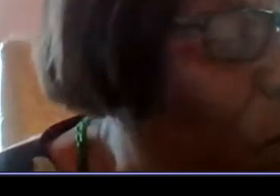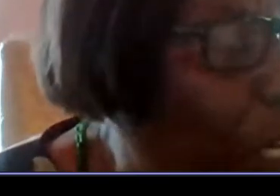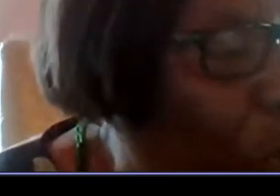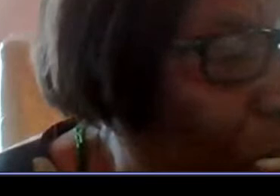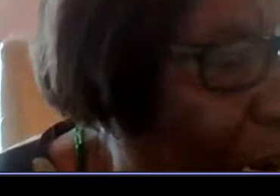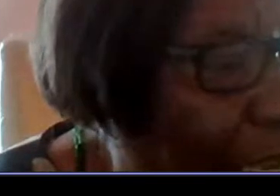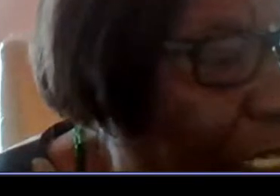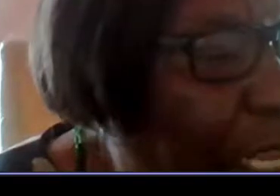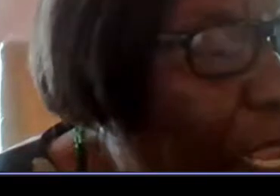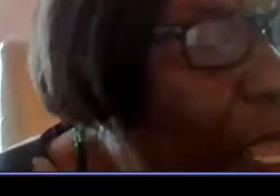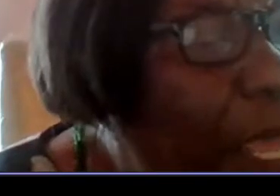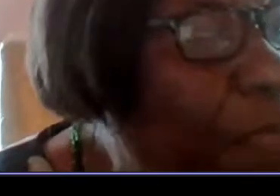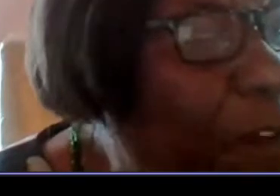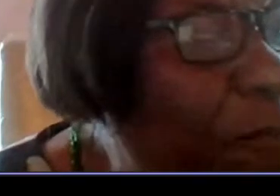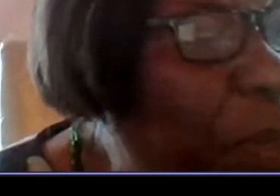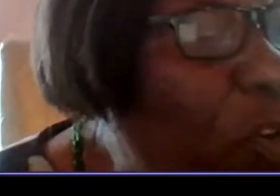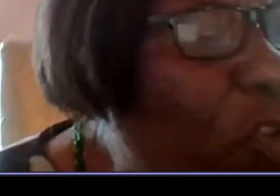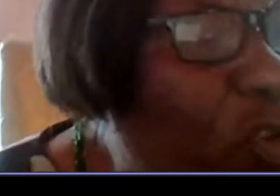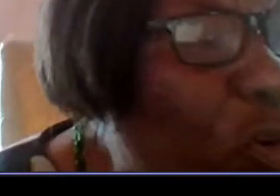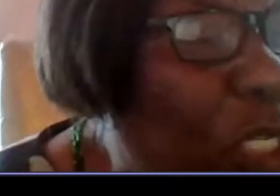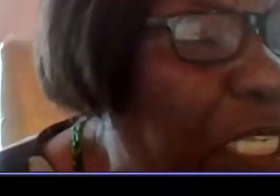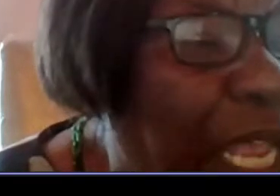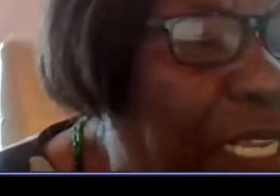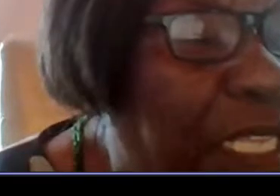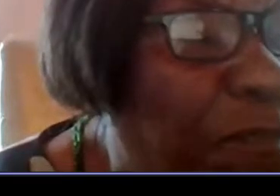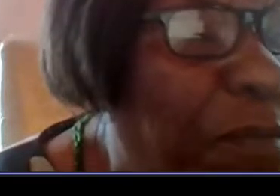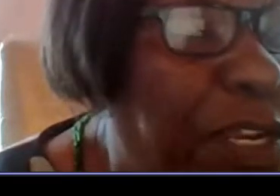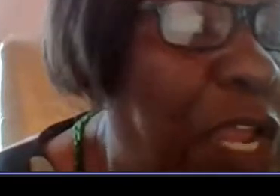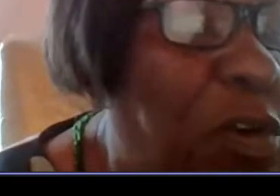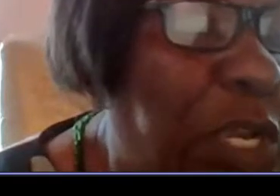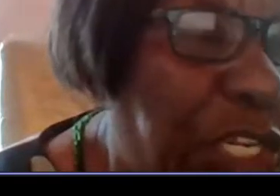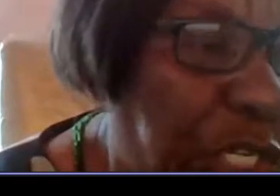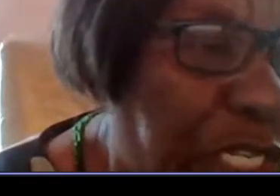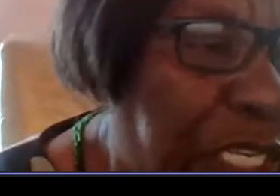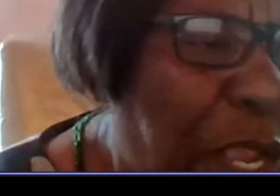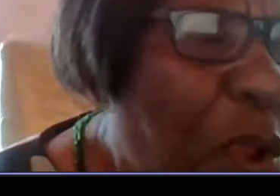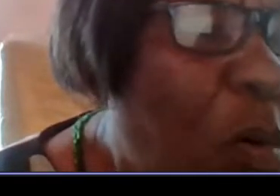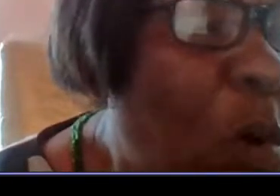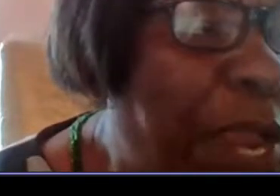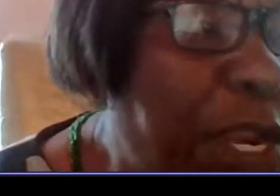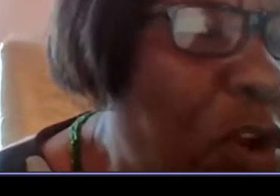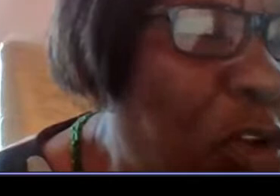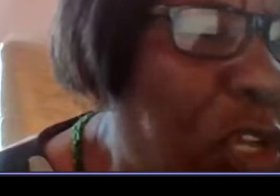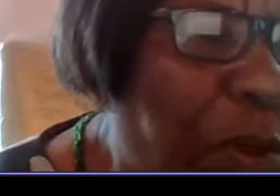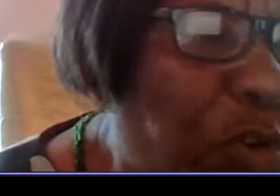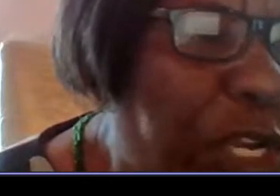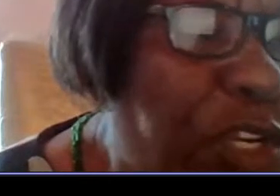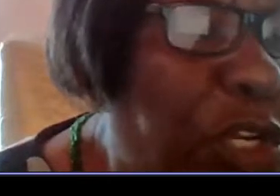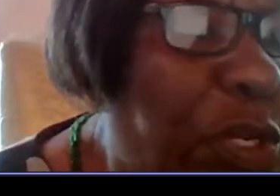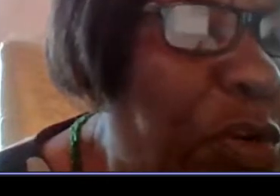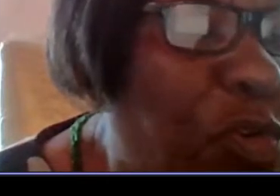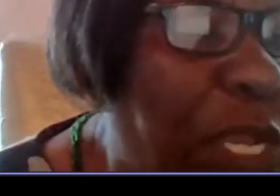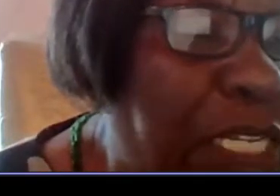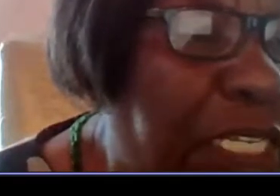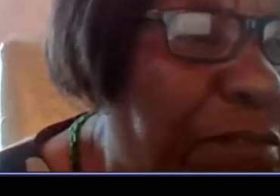funds not fully utilized. There have been two disaster fund allocations, one in October